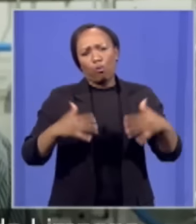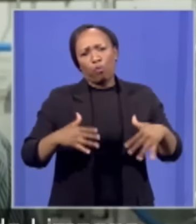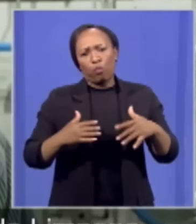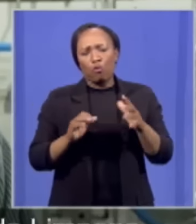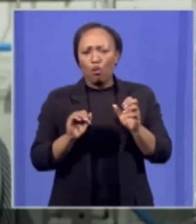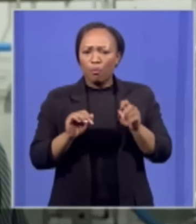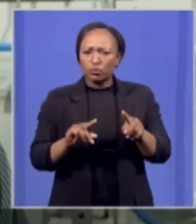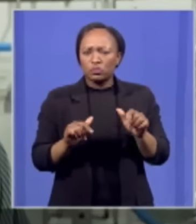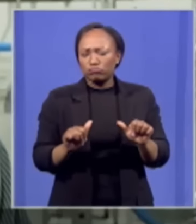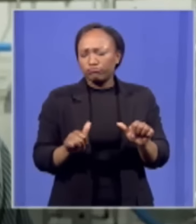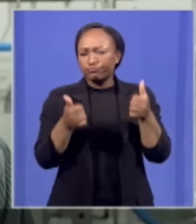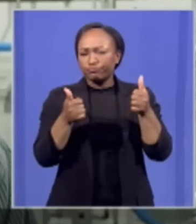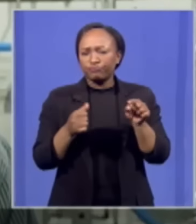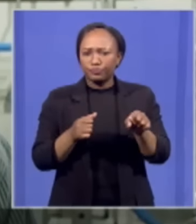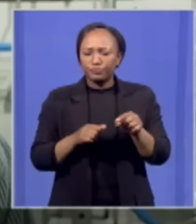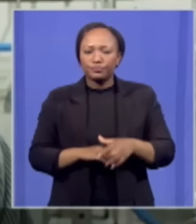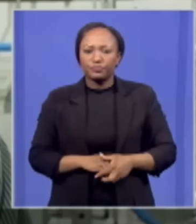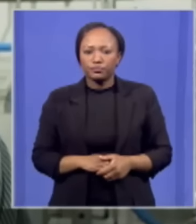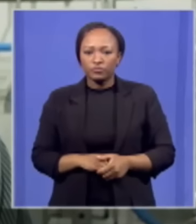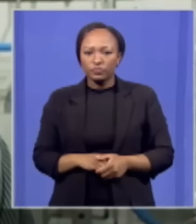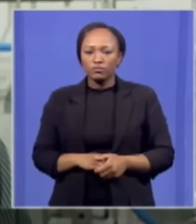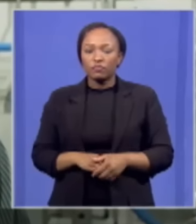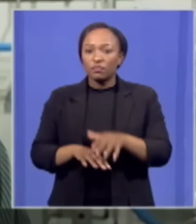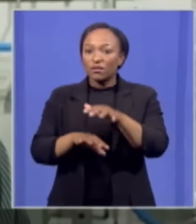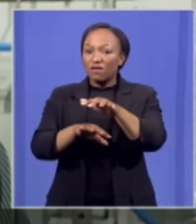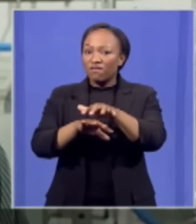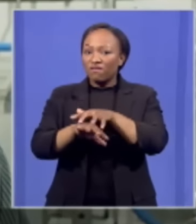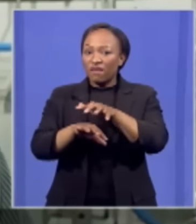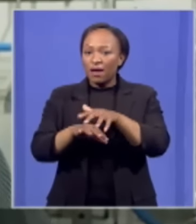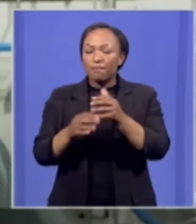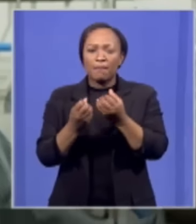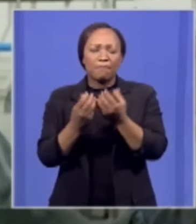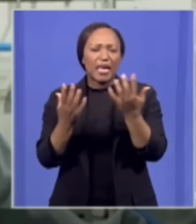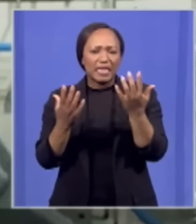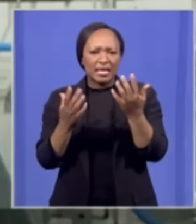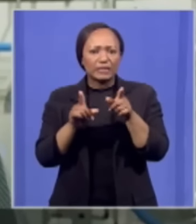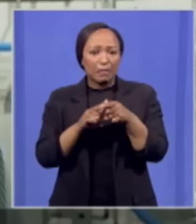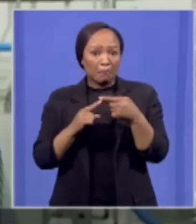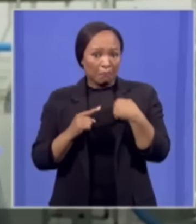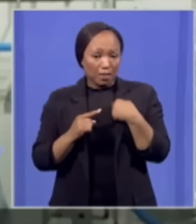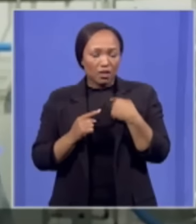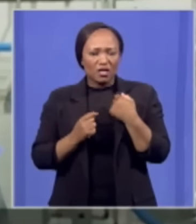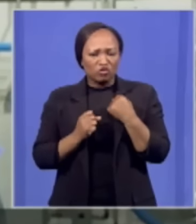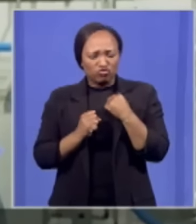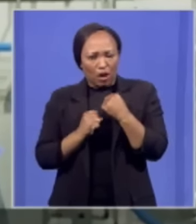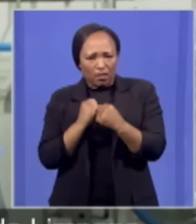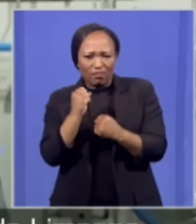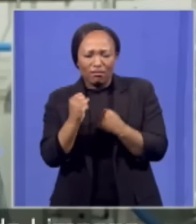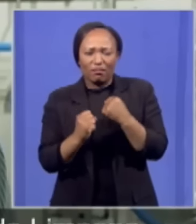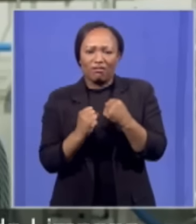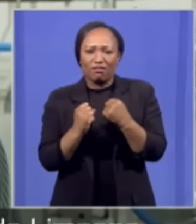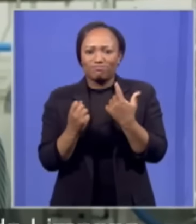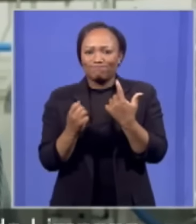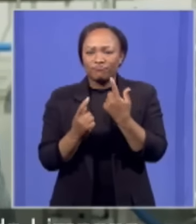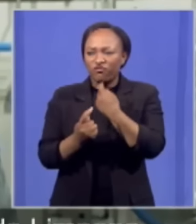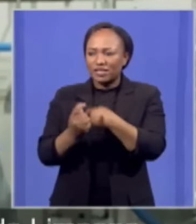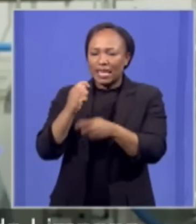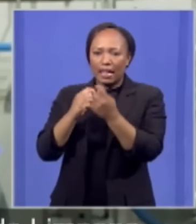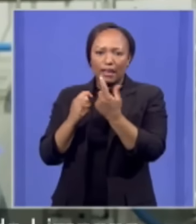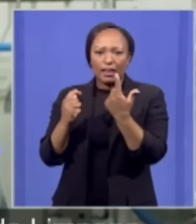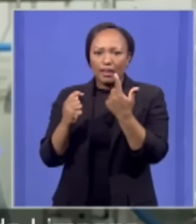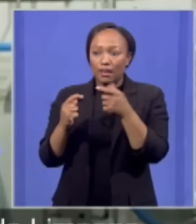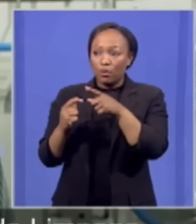are lots of farmers who are struggling, like myself, struggling to sell our products. The market is